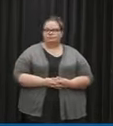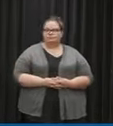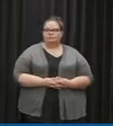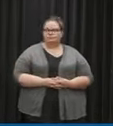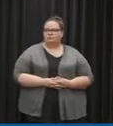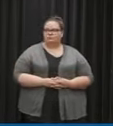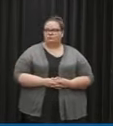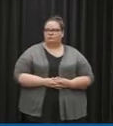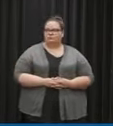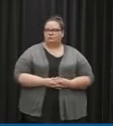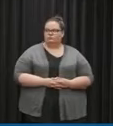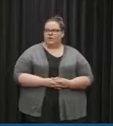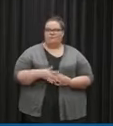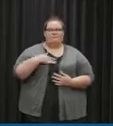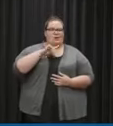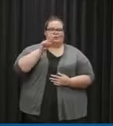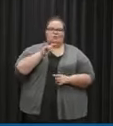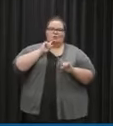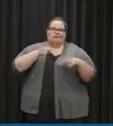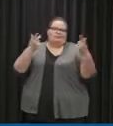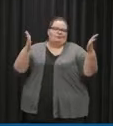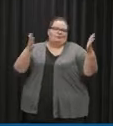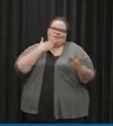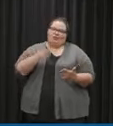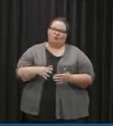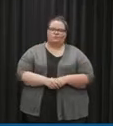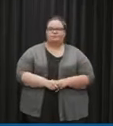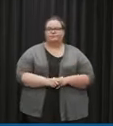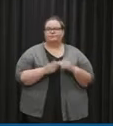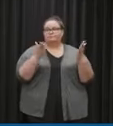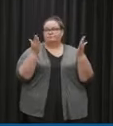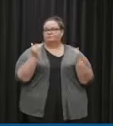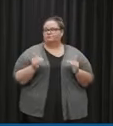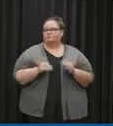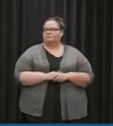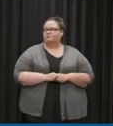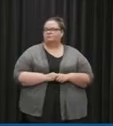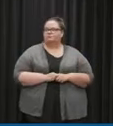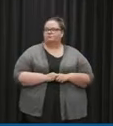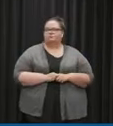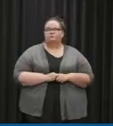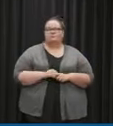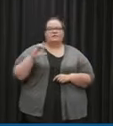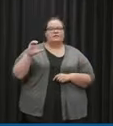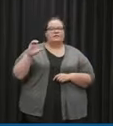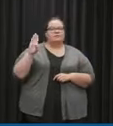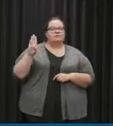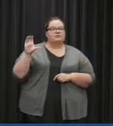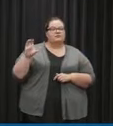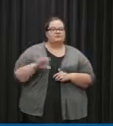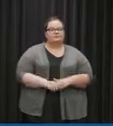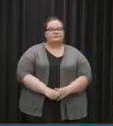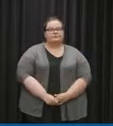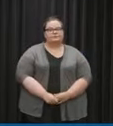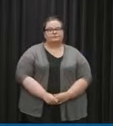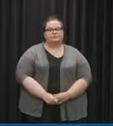Hi there. My question was already answered. Thank you. Thank you. Mia Urquhart, CBC.